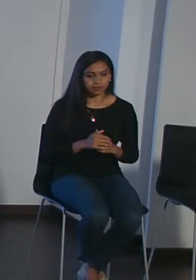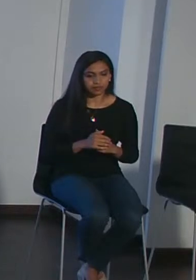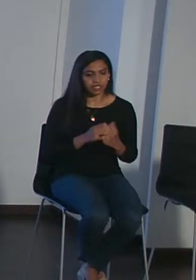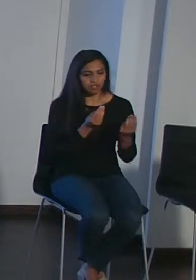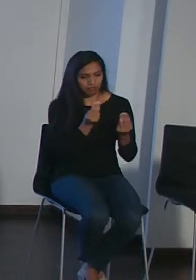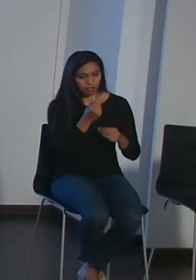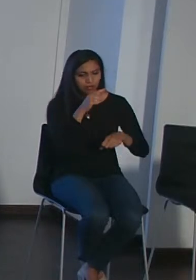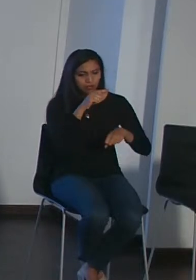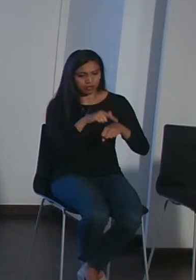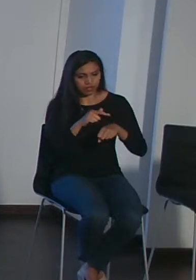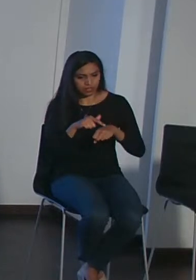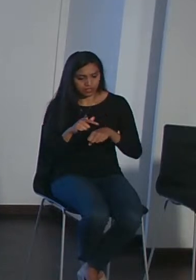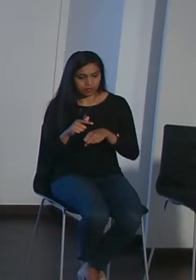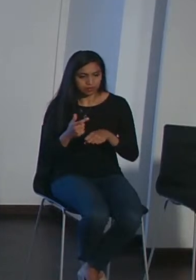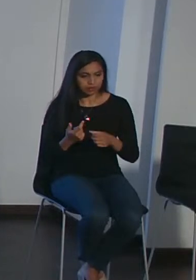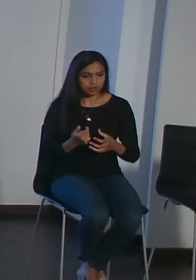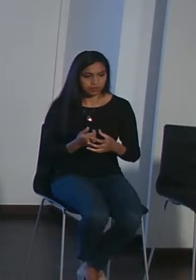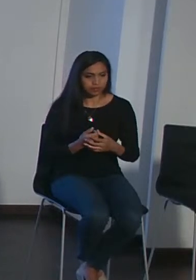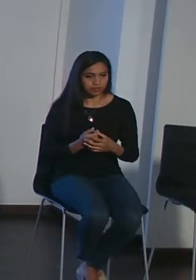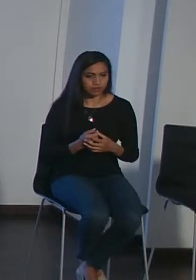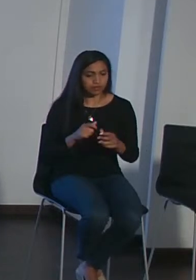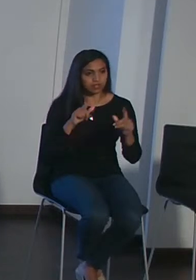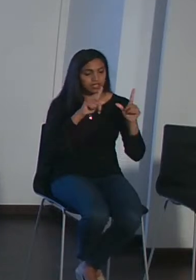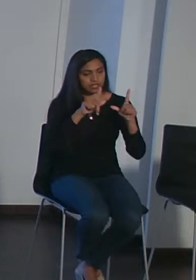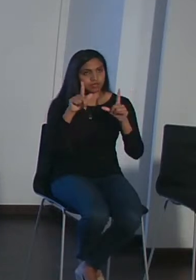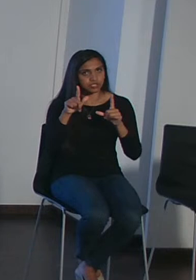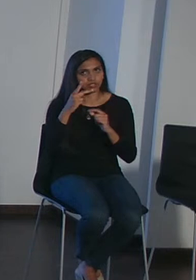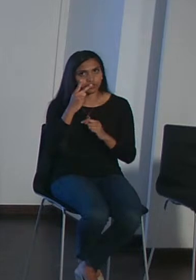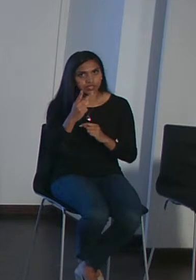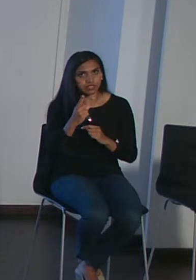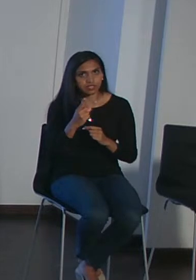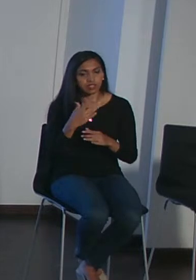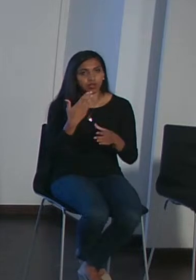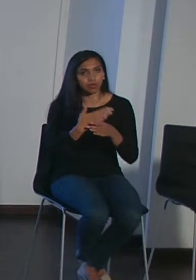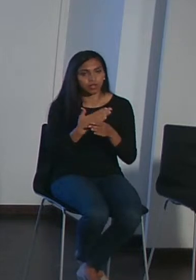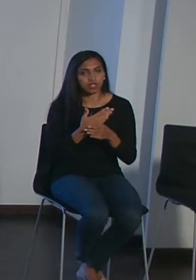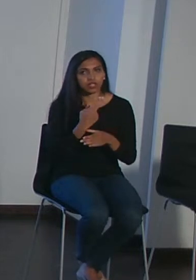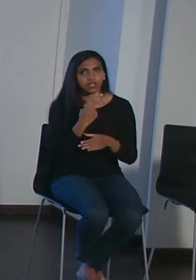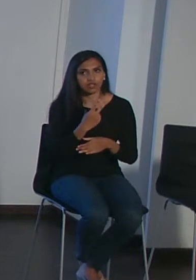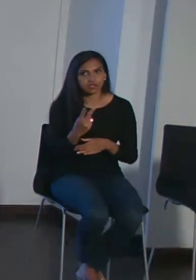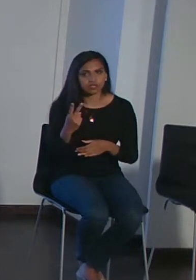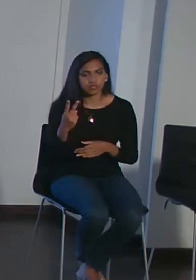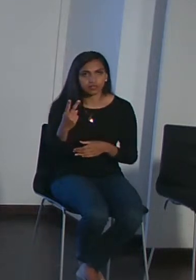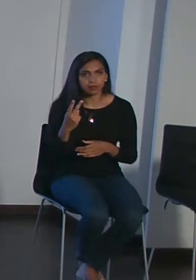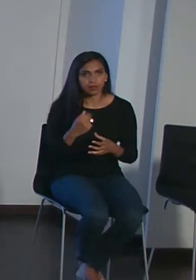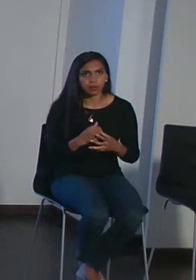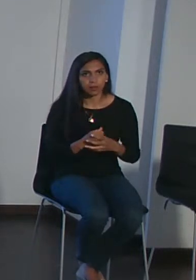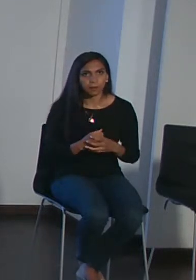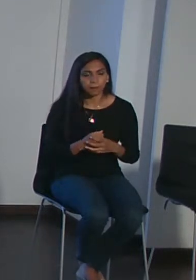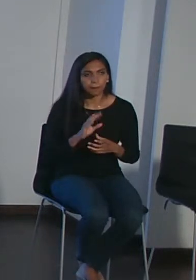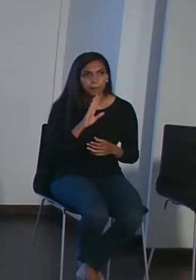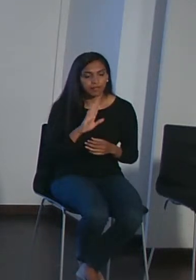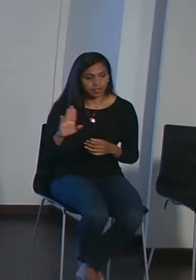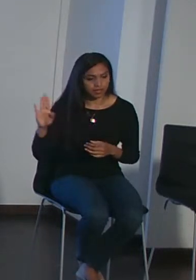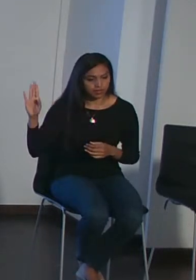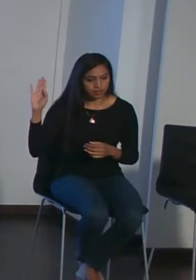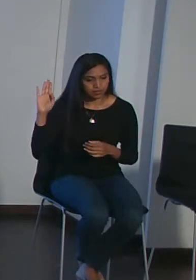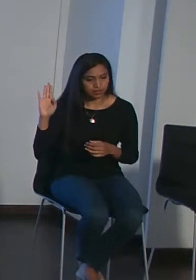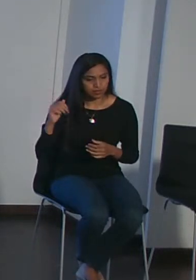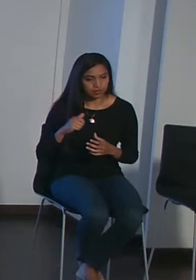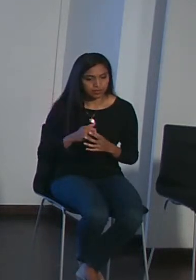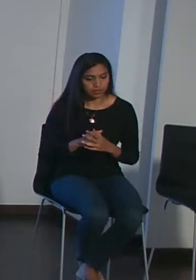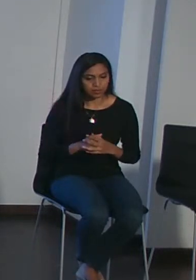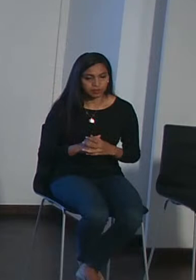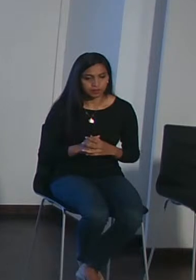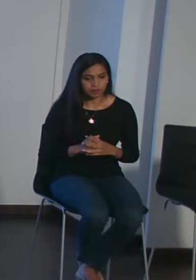occasion of a very last minute censorship of a work. This was during the Shanghai